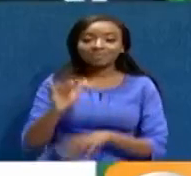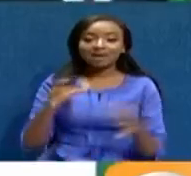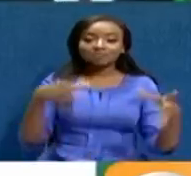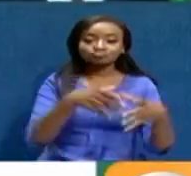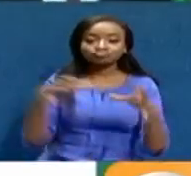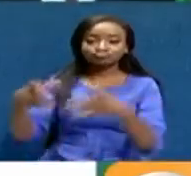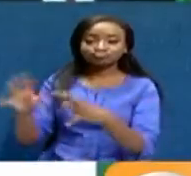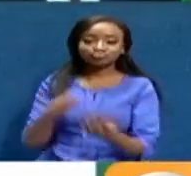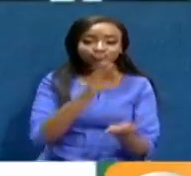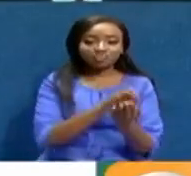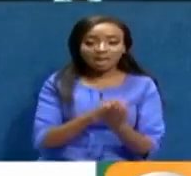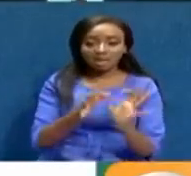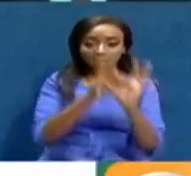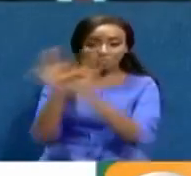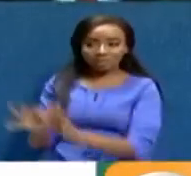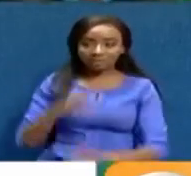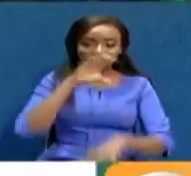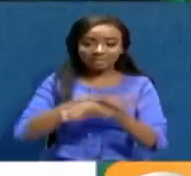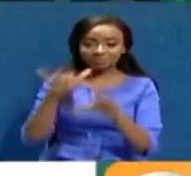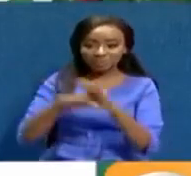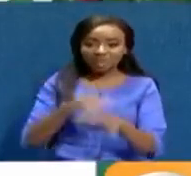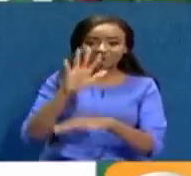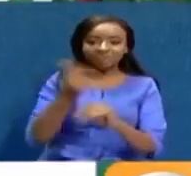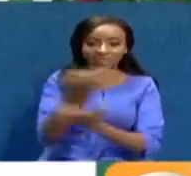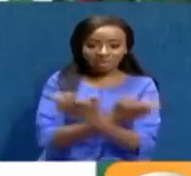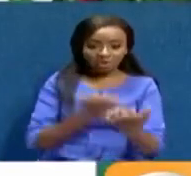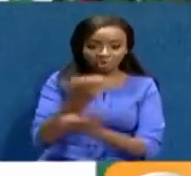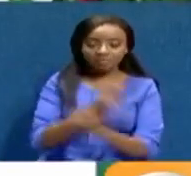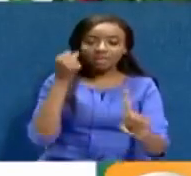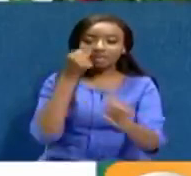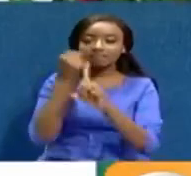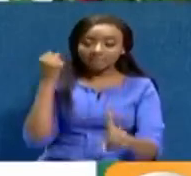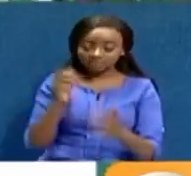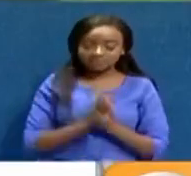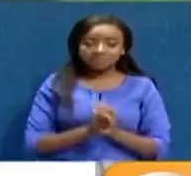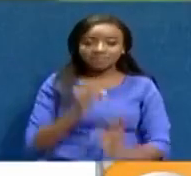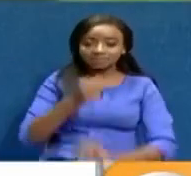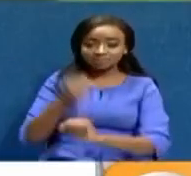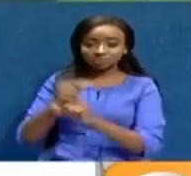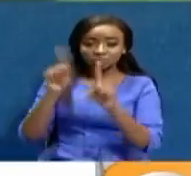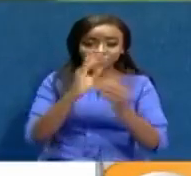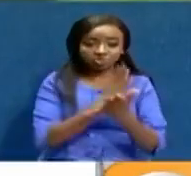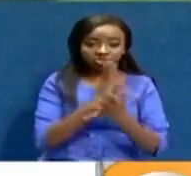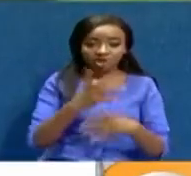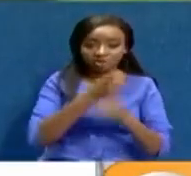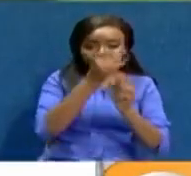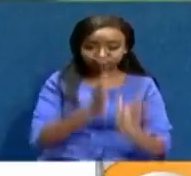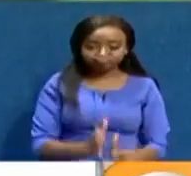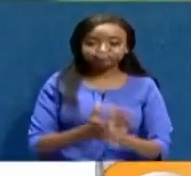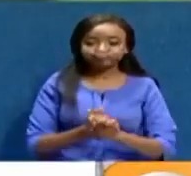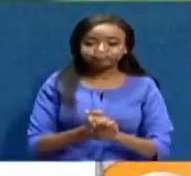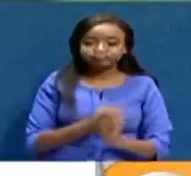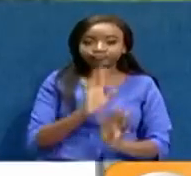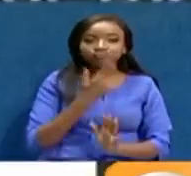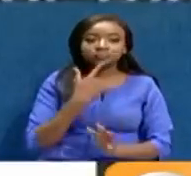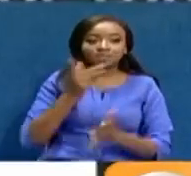from in mitigating the economic impact of the COVID-19 pandemic. The shareholders also approved the acquisition of